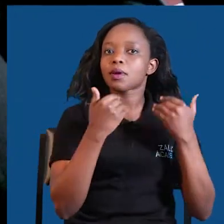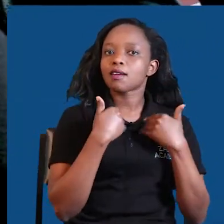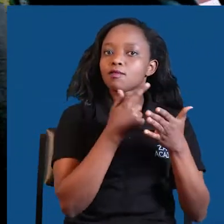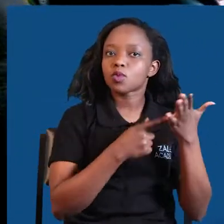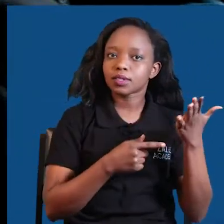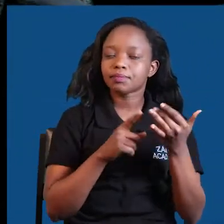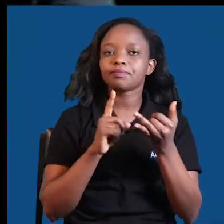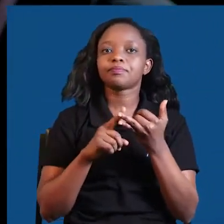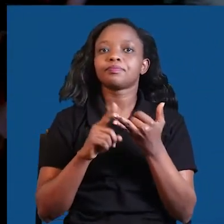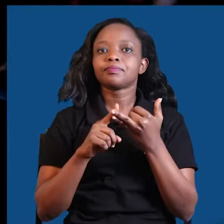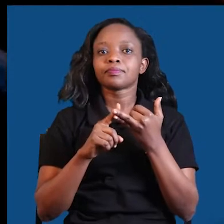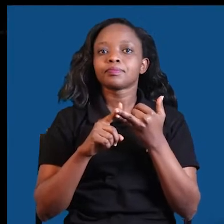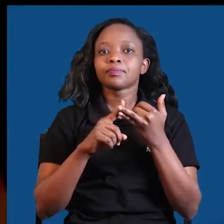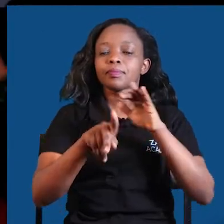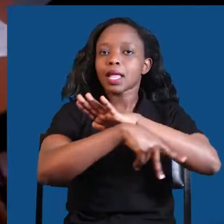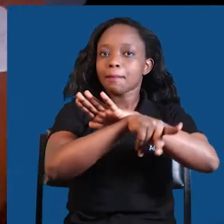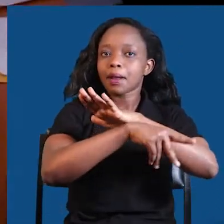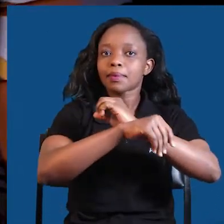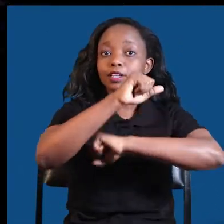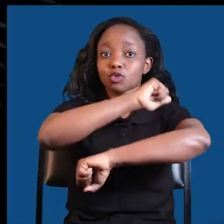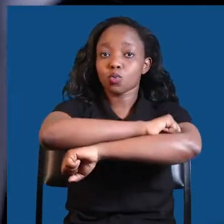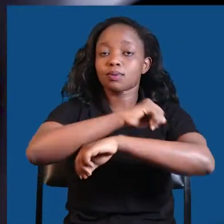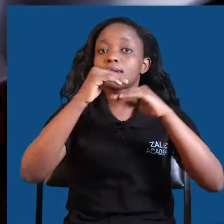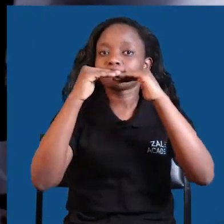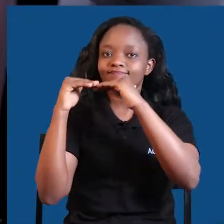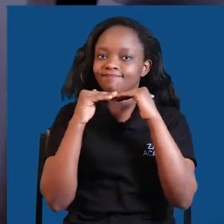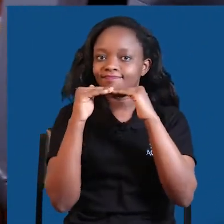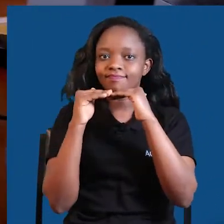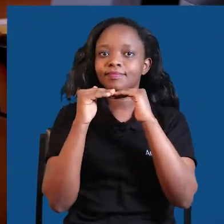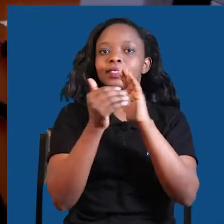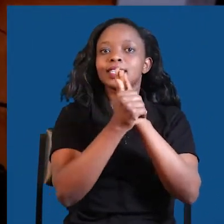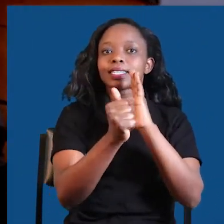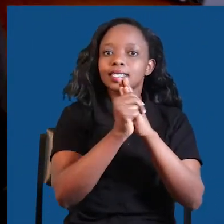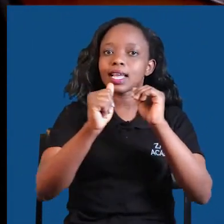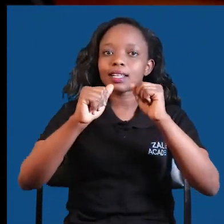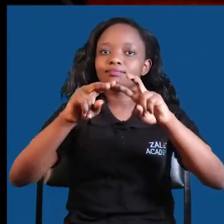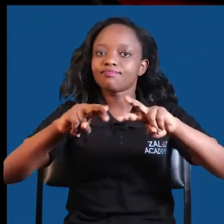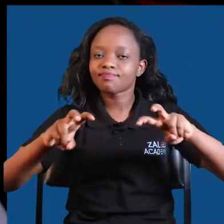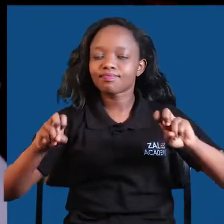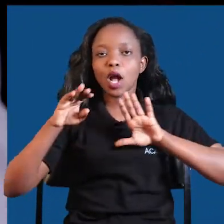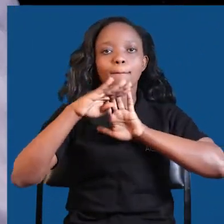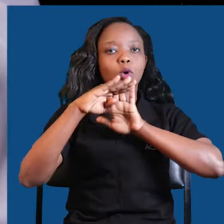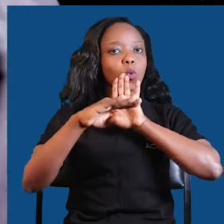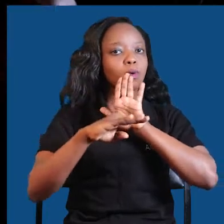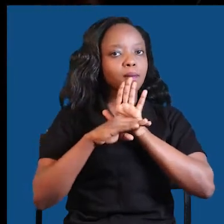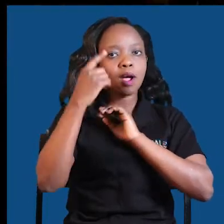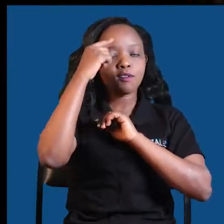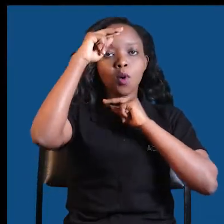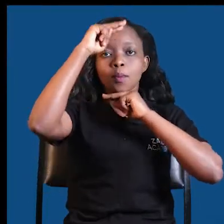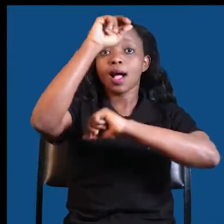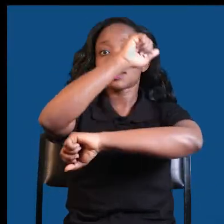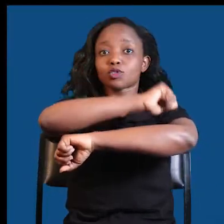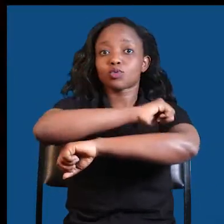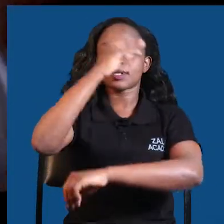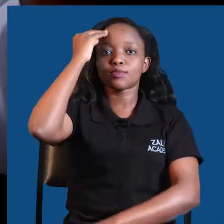also have that to the primary school level. We have skill pathfinding program, which is for